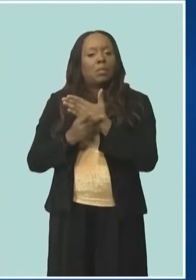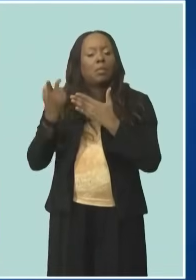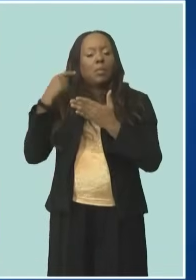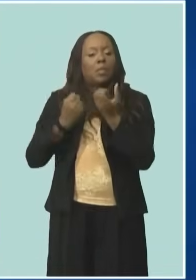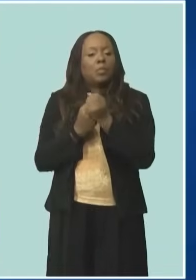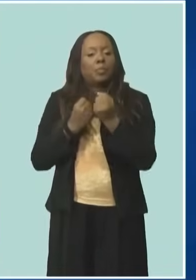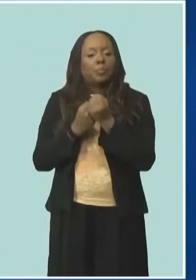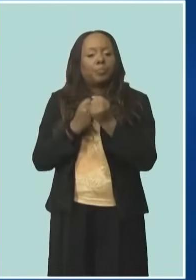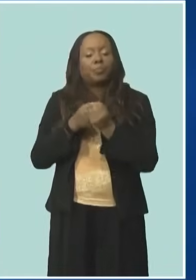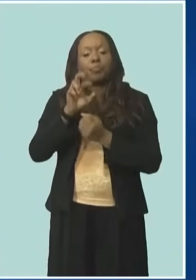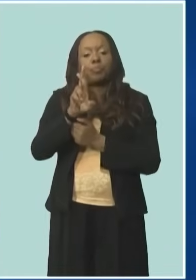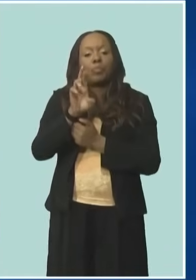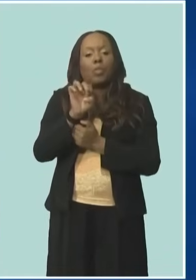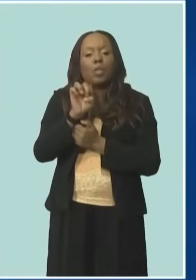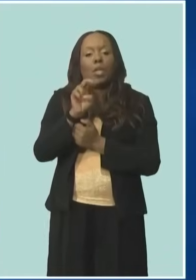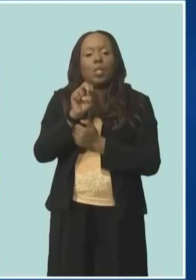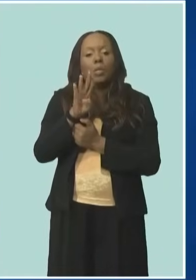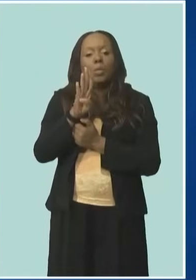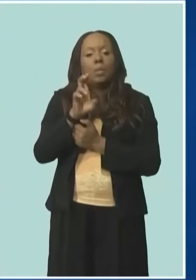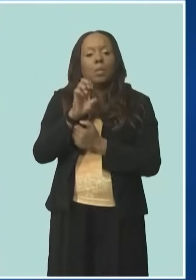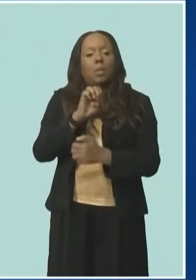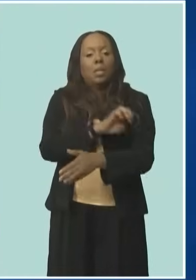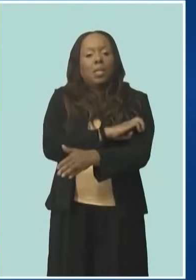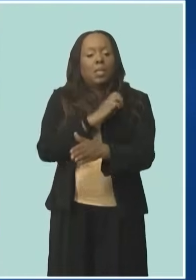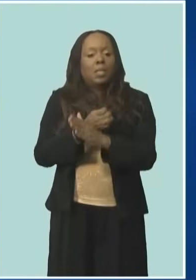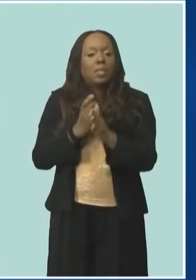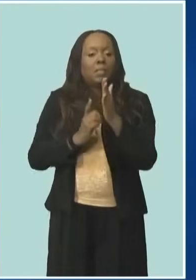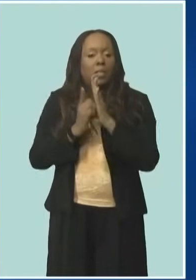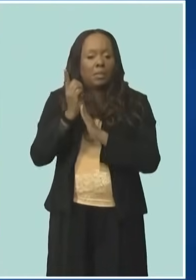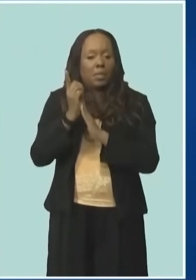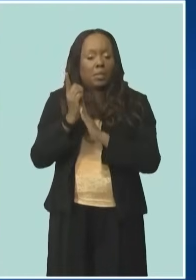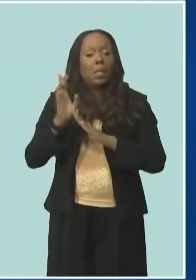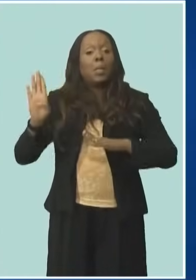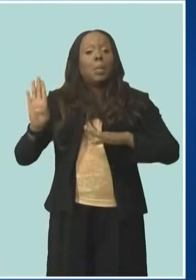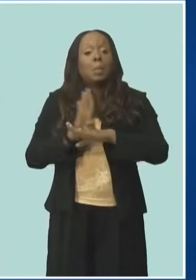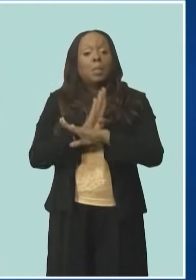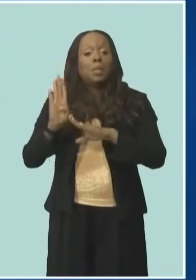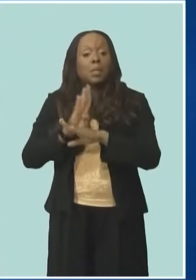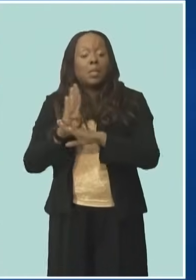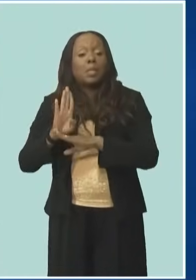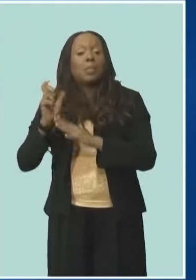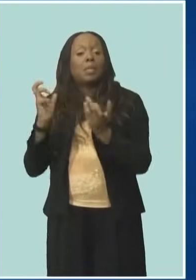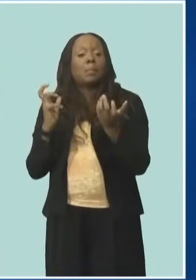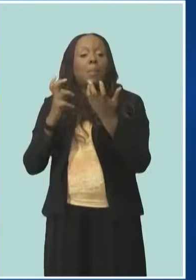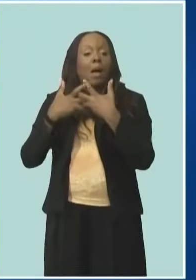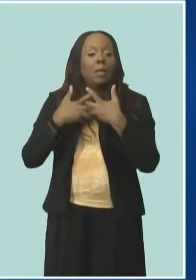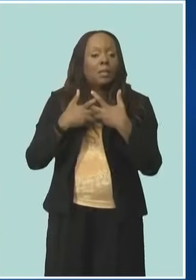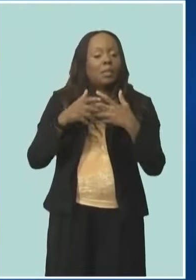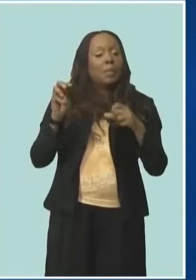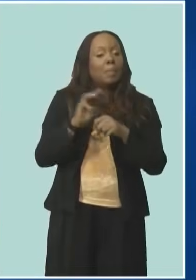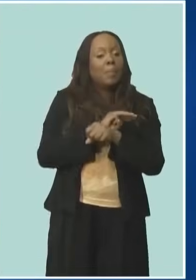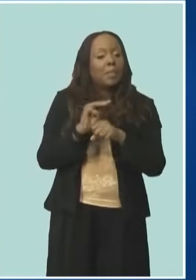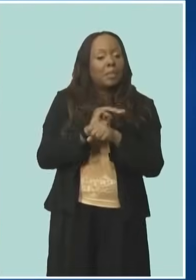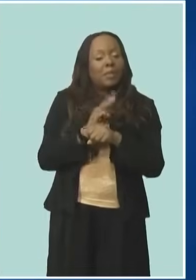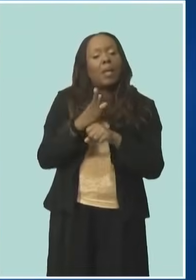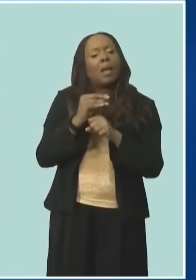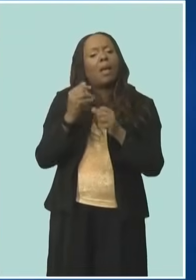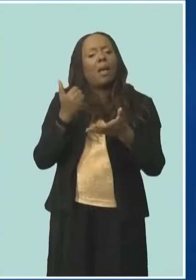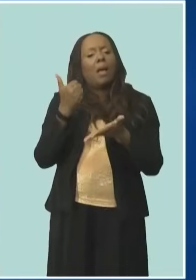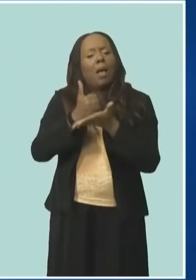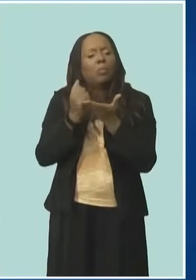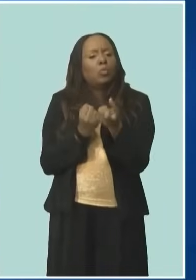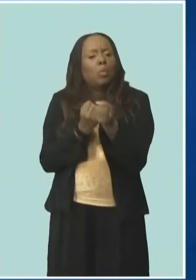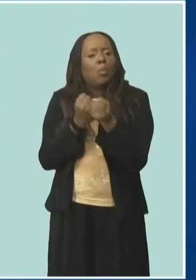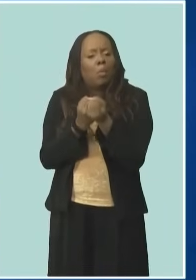to support renewable energy development. She urged businesses to match the ministry's investment and contribute to the sector's growth.